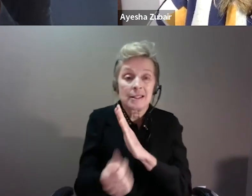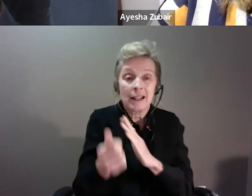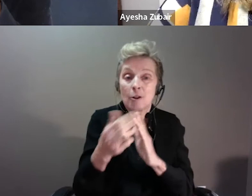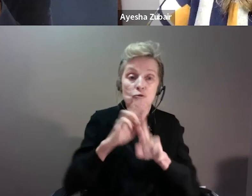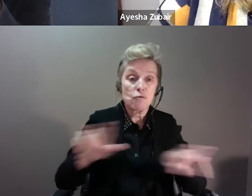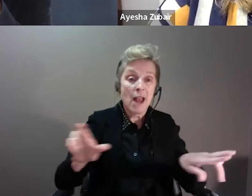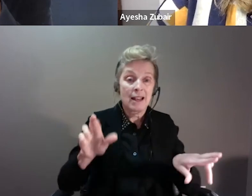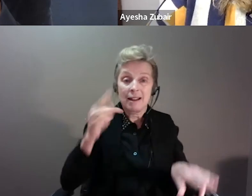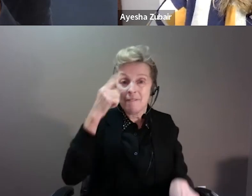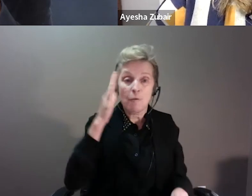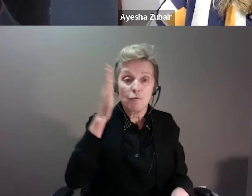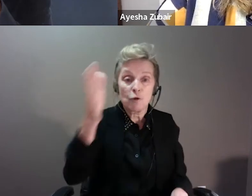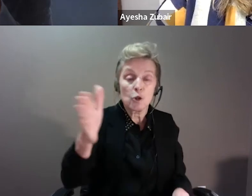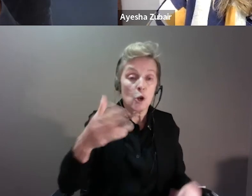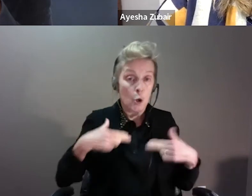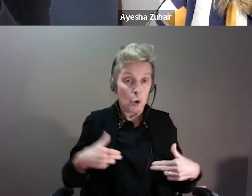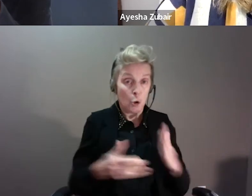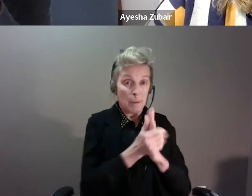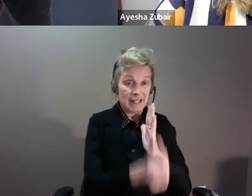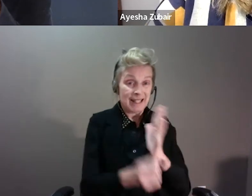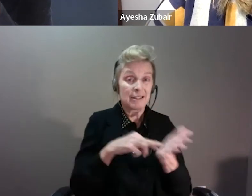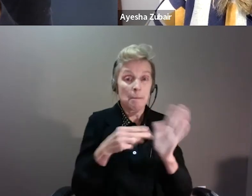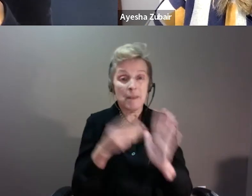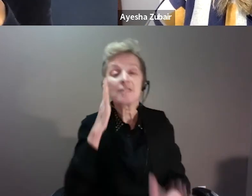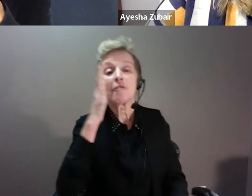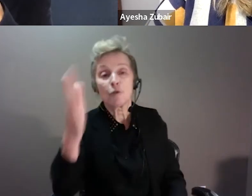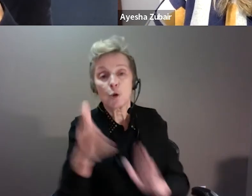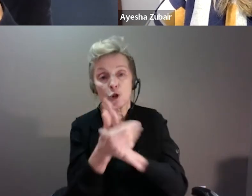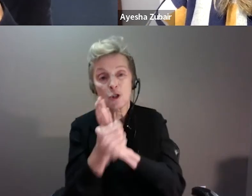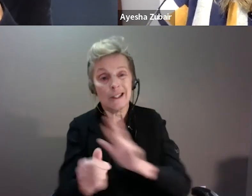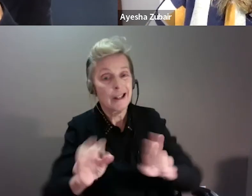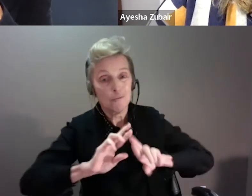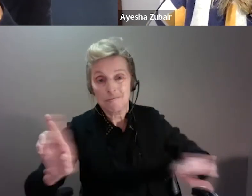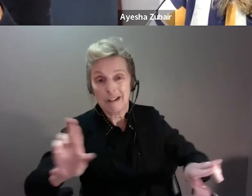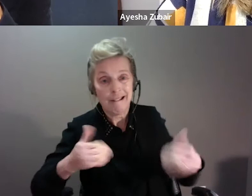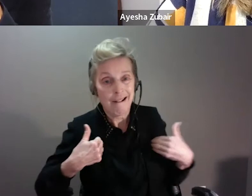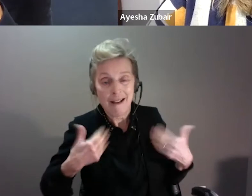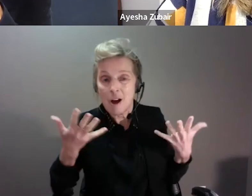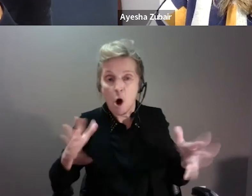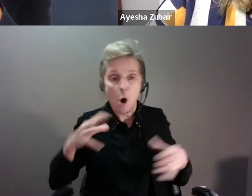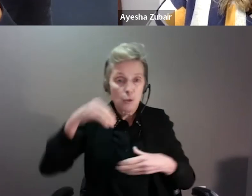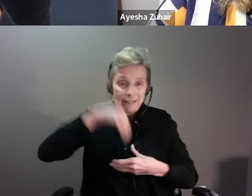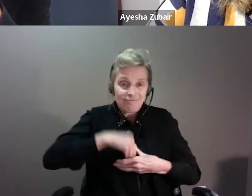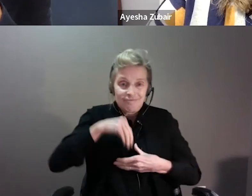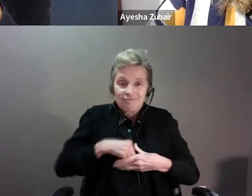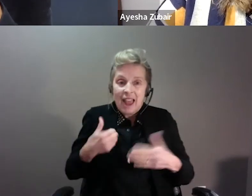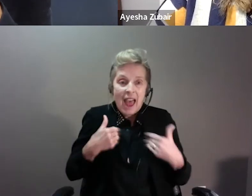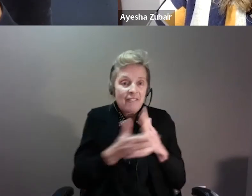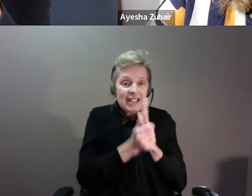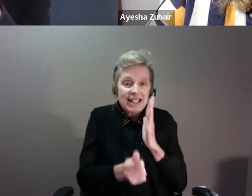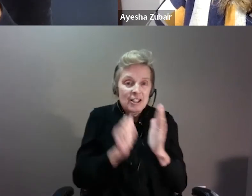human skills are the skills of the future. And I think there are built-in skills that we can use as transferable